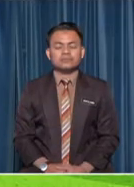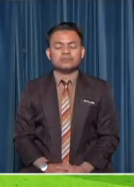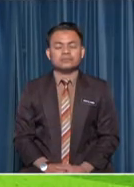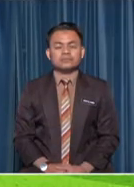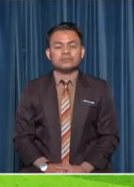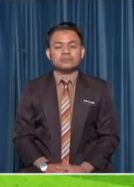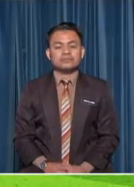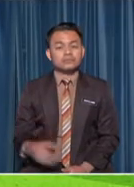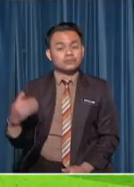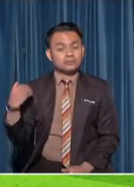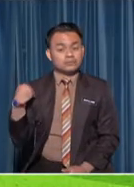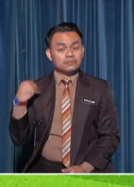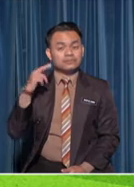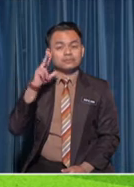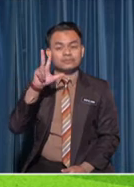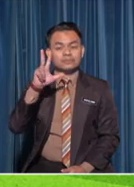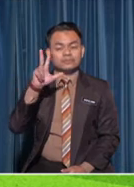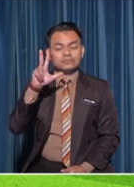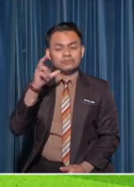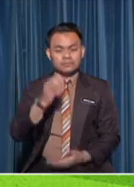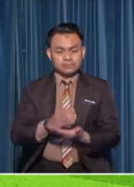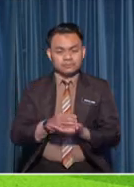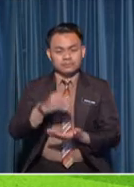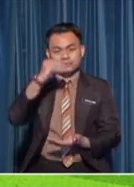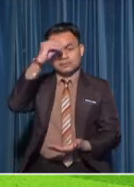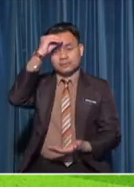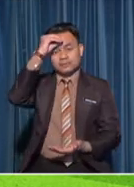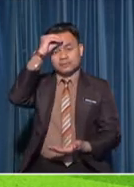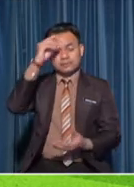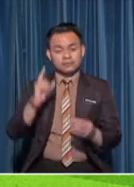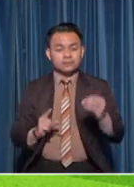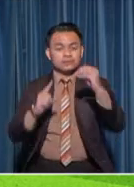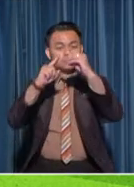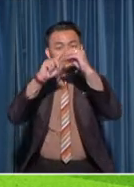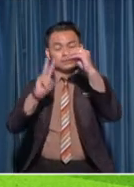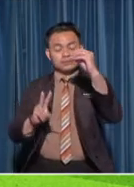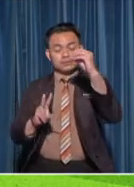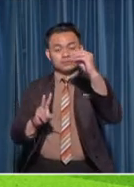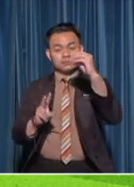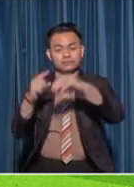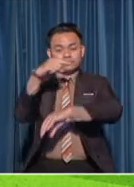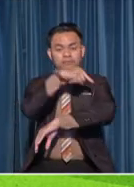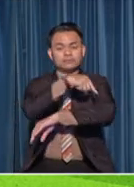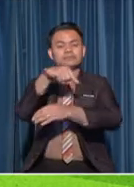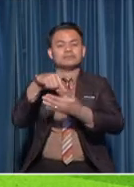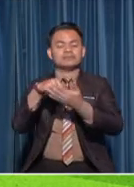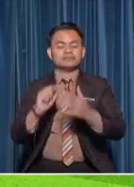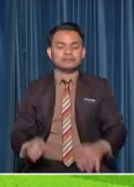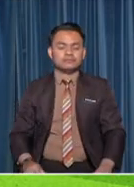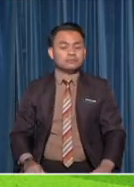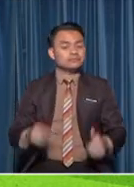There are three learning objectives for our lesson today.